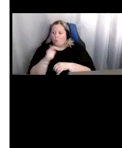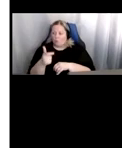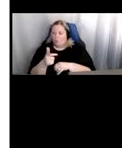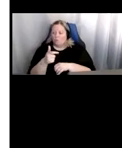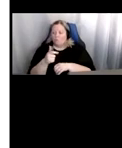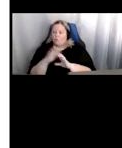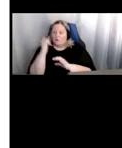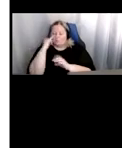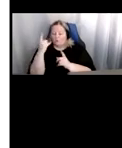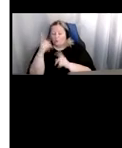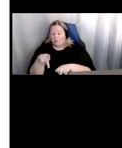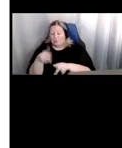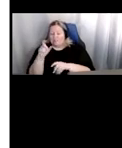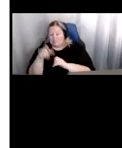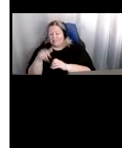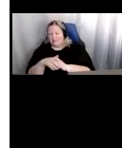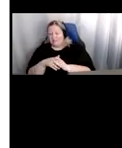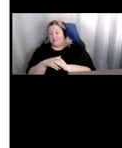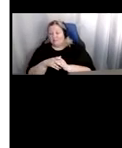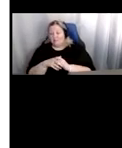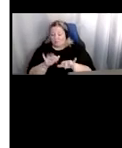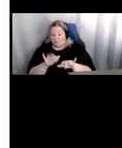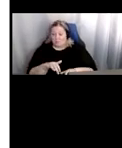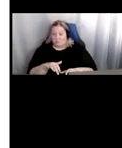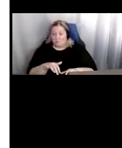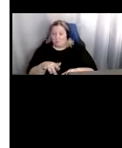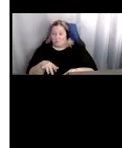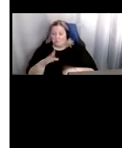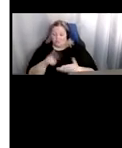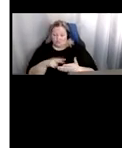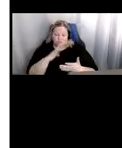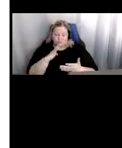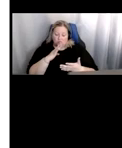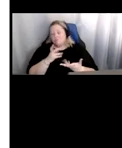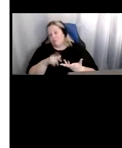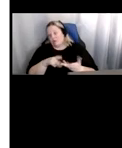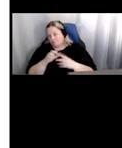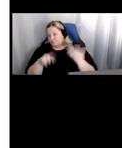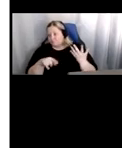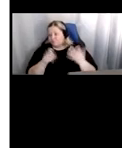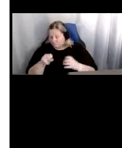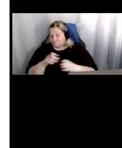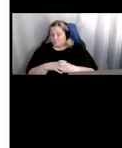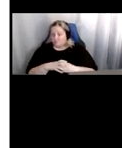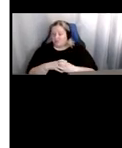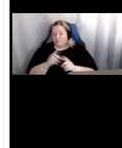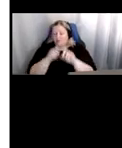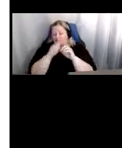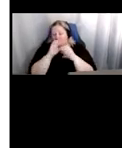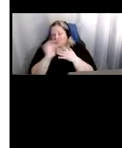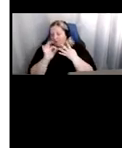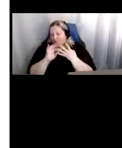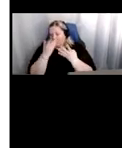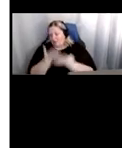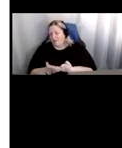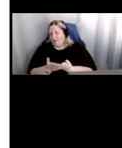one person needs that, then one person can be typing and the other person can be reading, etc. So there's just lots of options out there, and